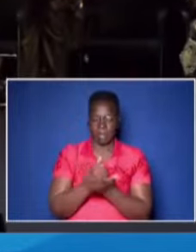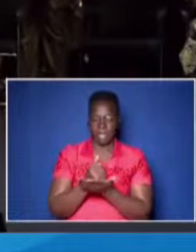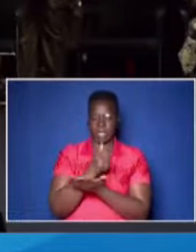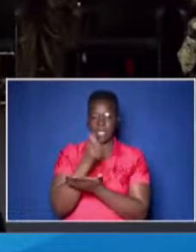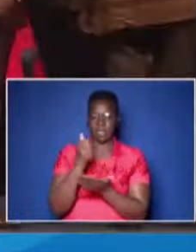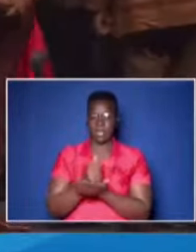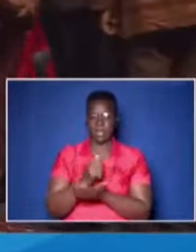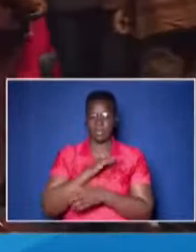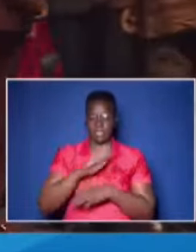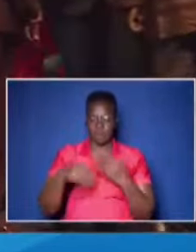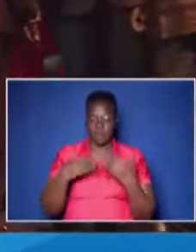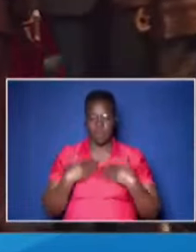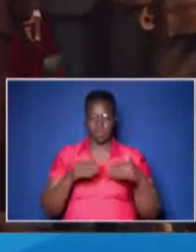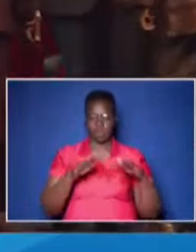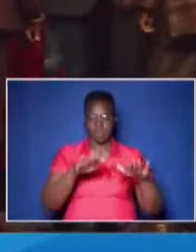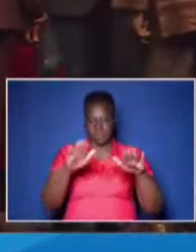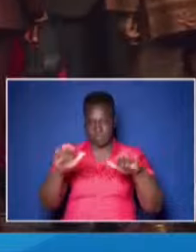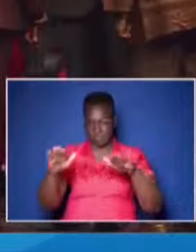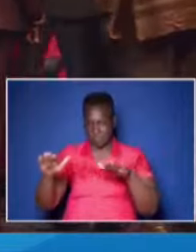for